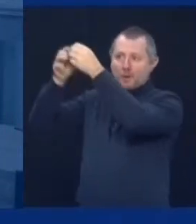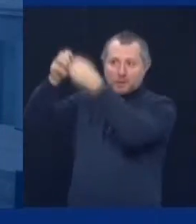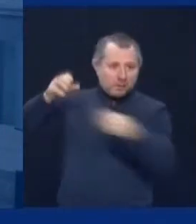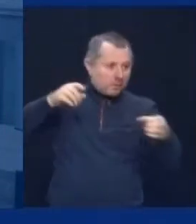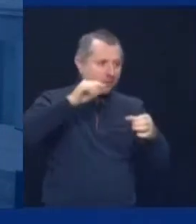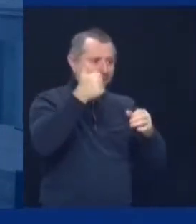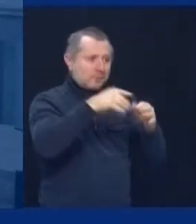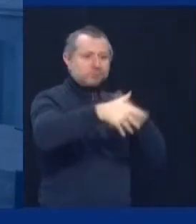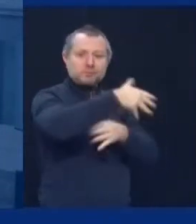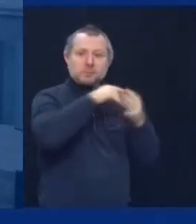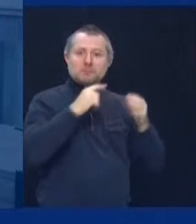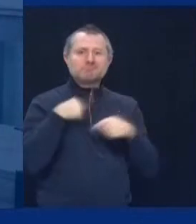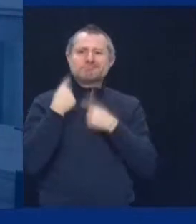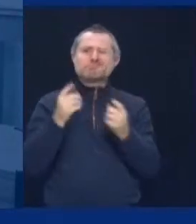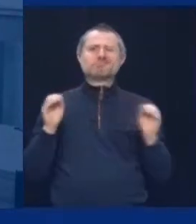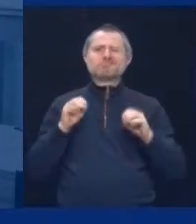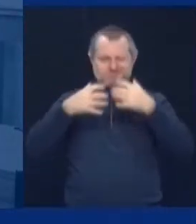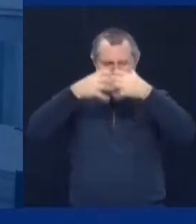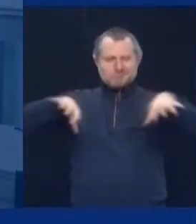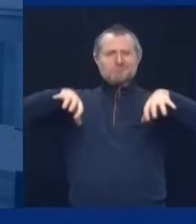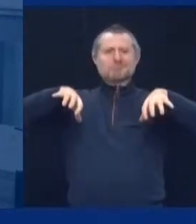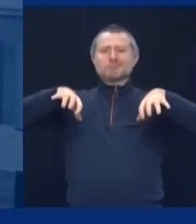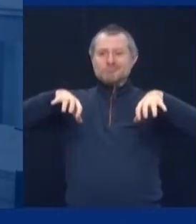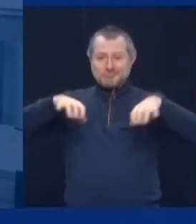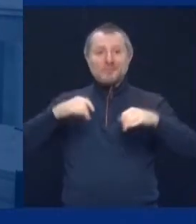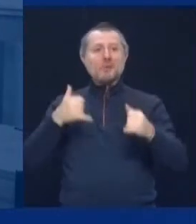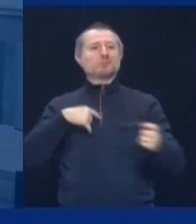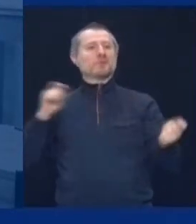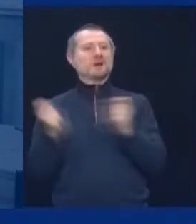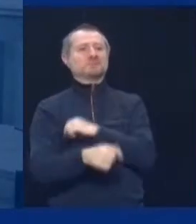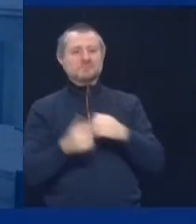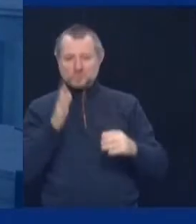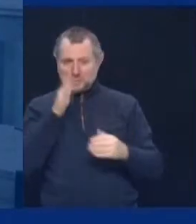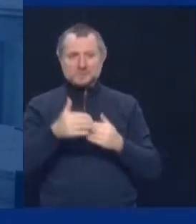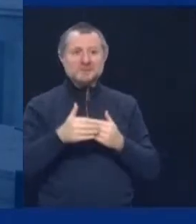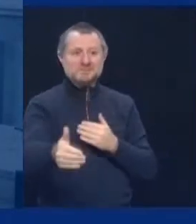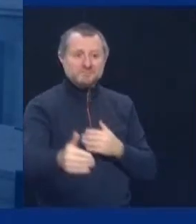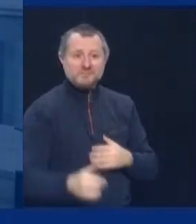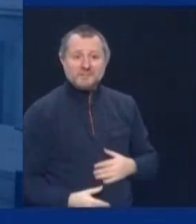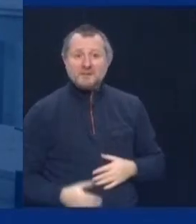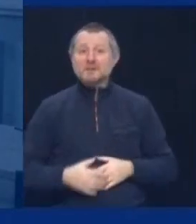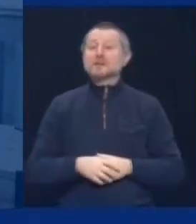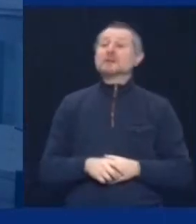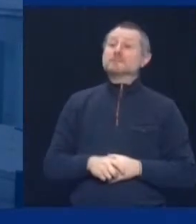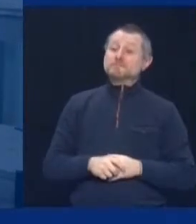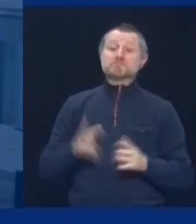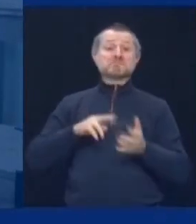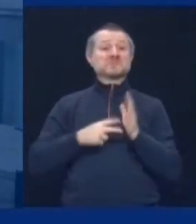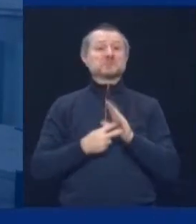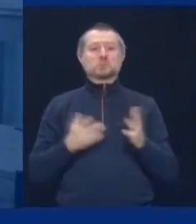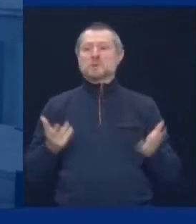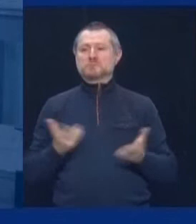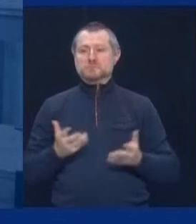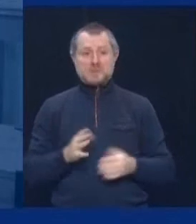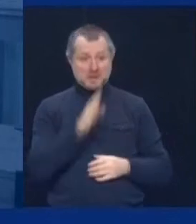change 180 degrees. And what has to happen is a hospital